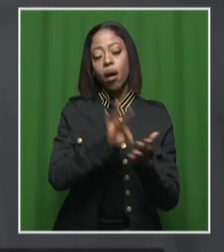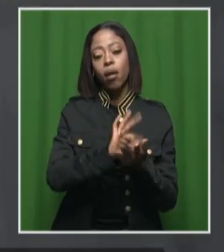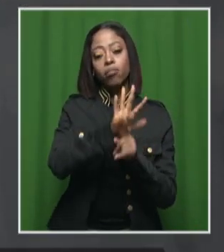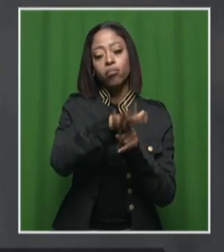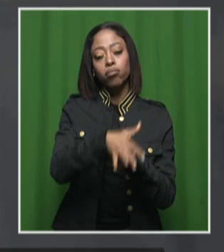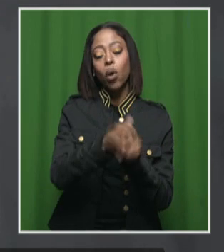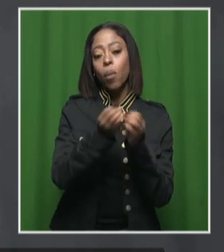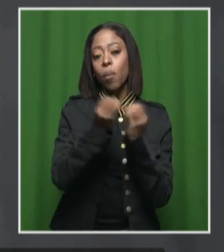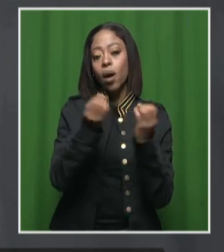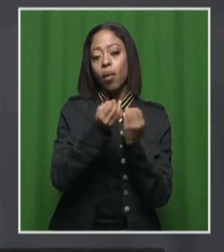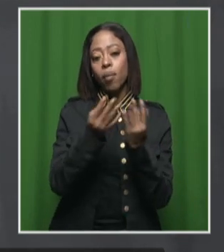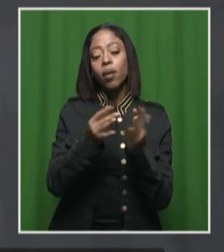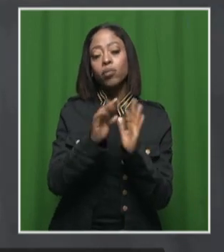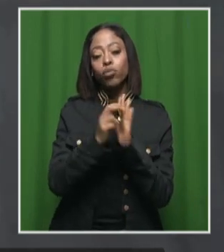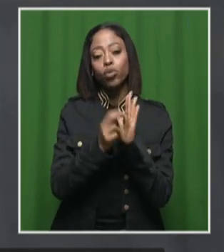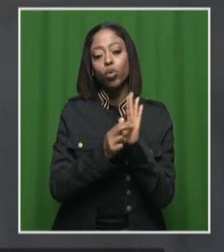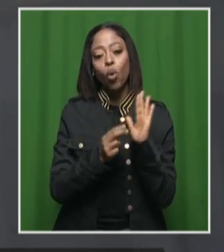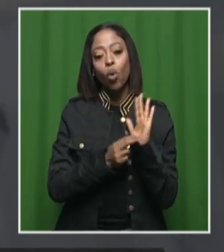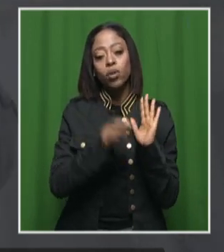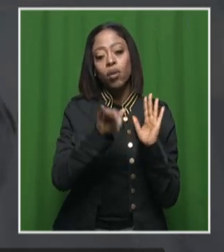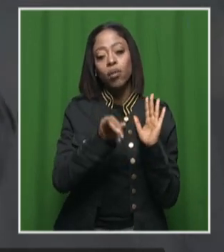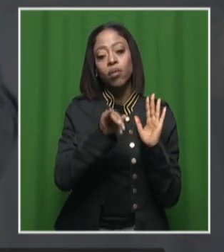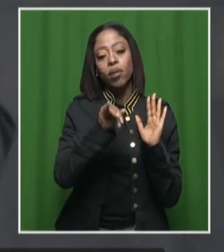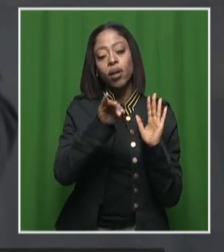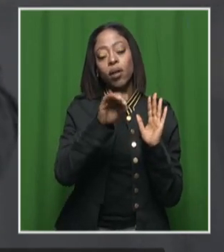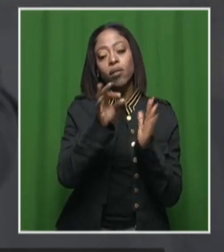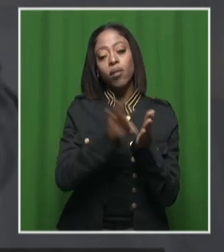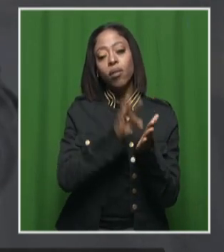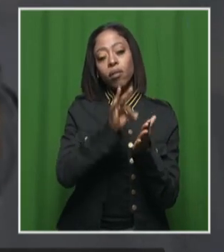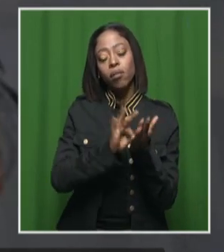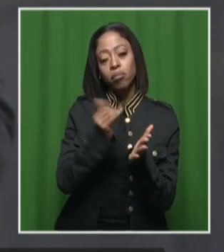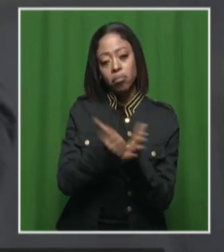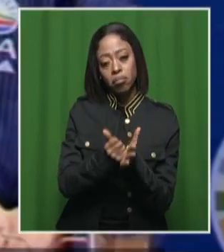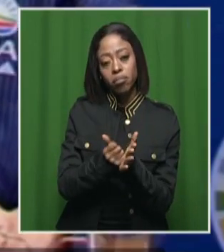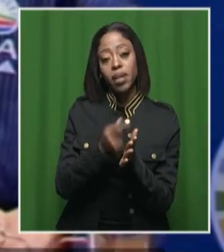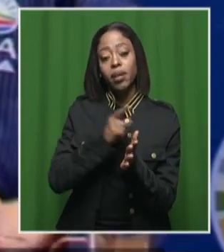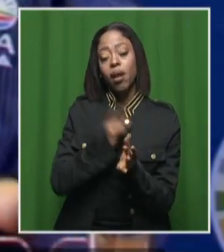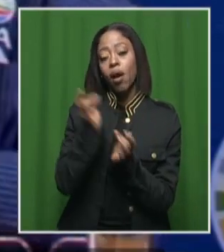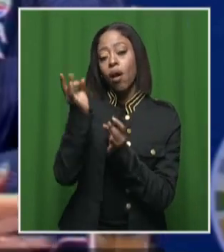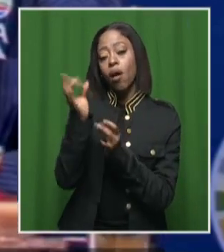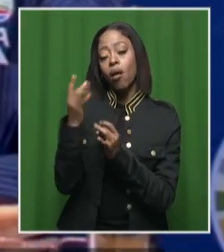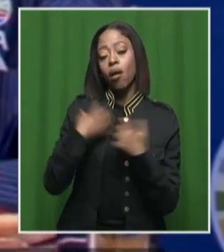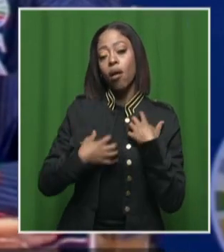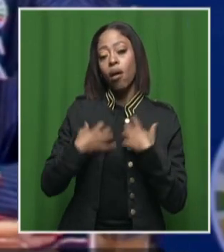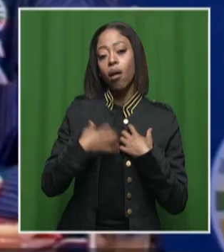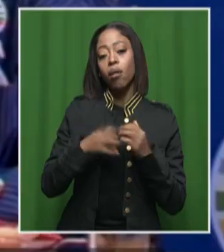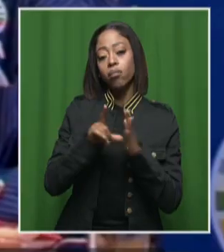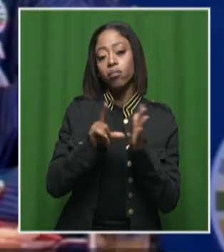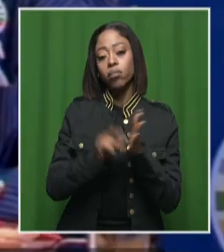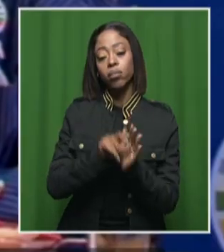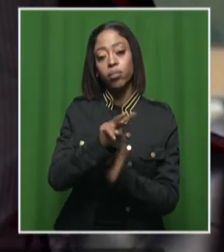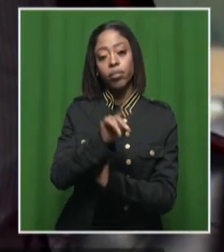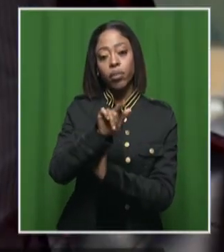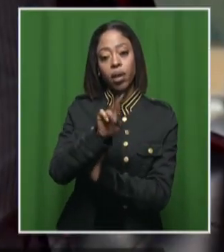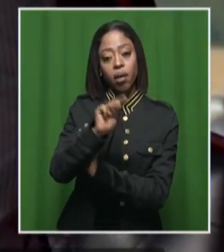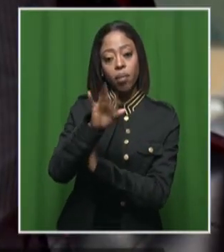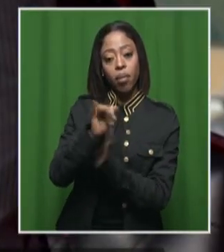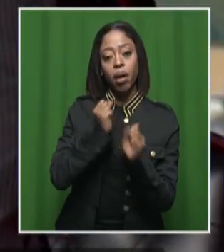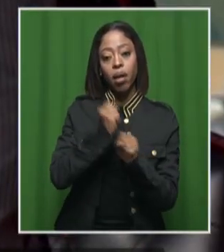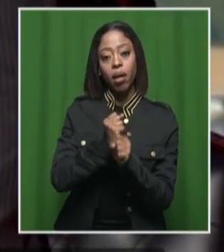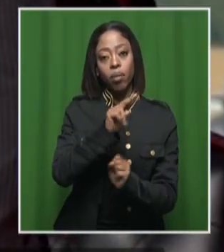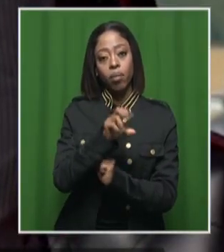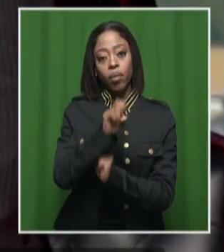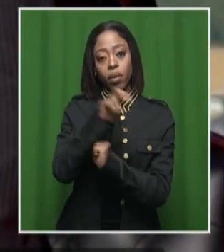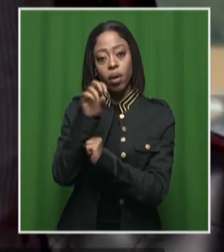violated multiple provisions of the Electoral Act. In a notice of motion dated the 27th of May 2024,